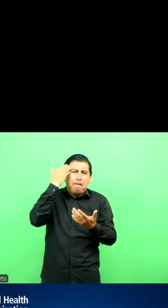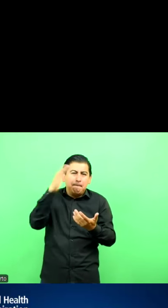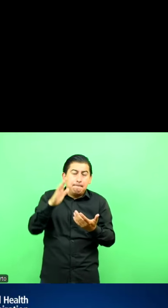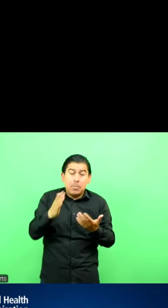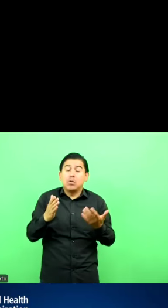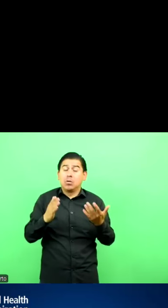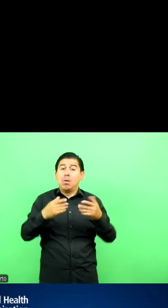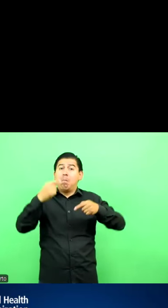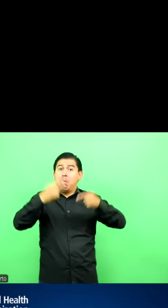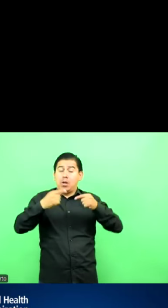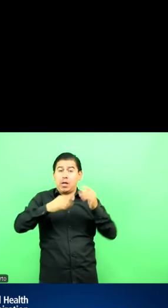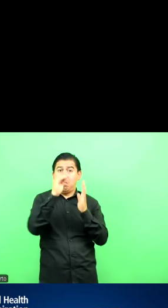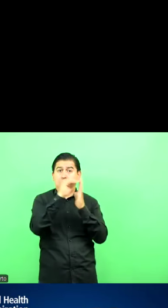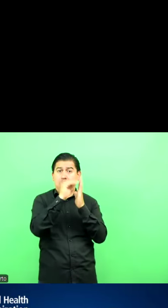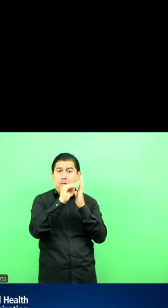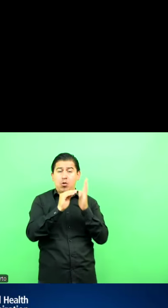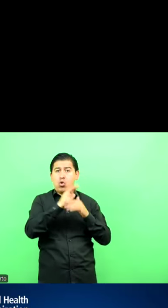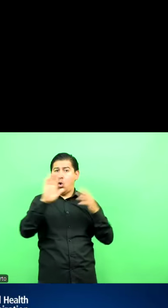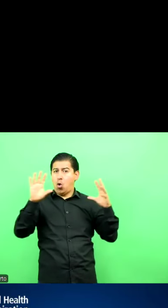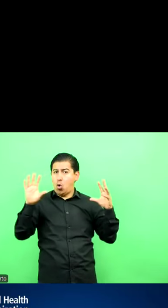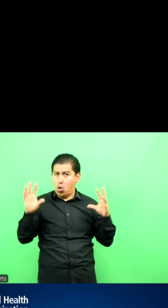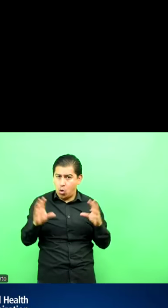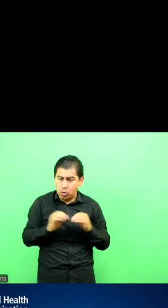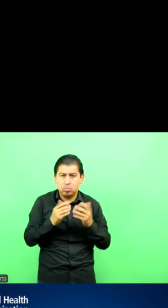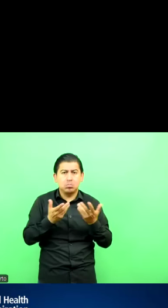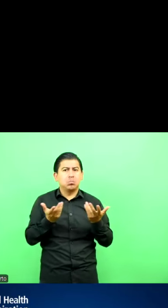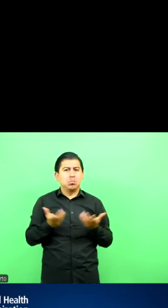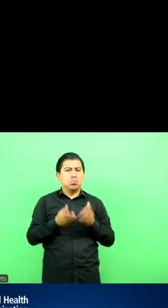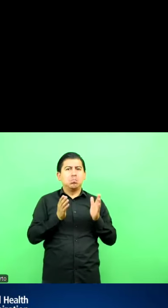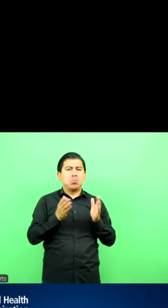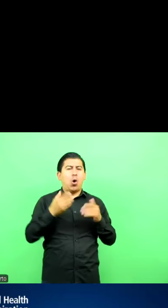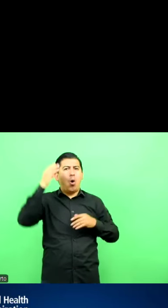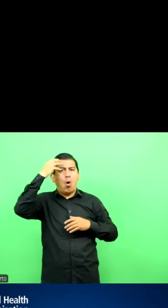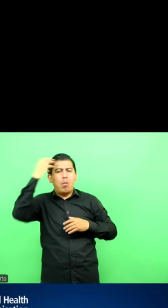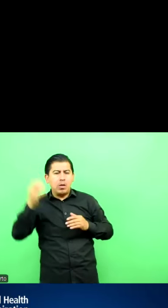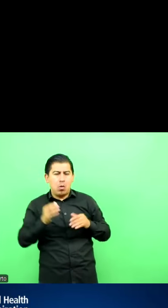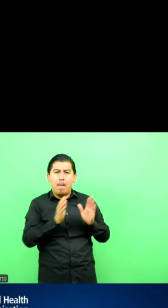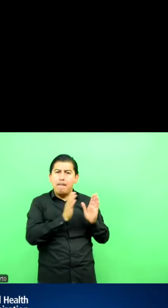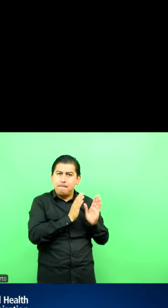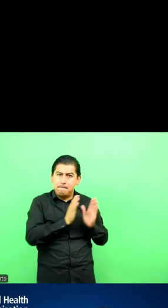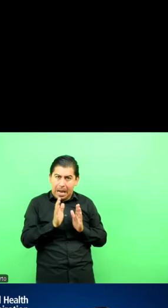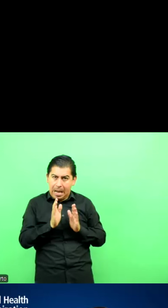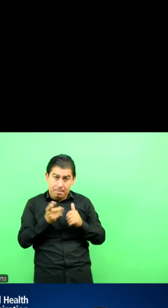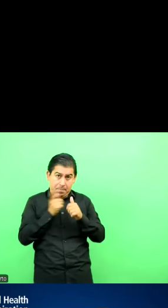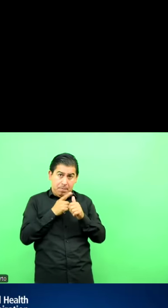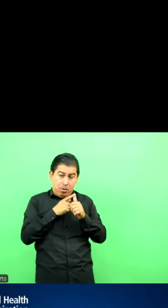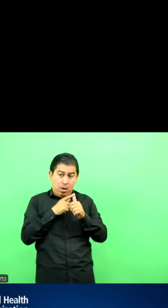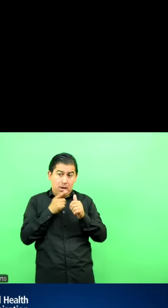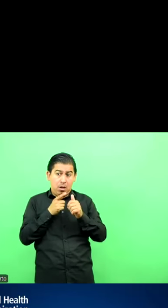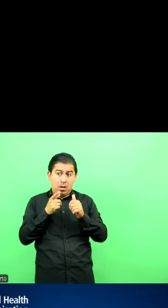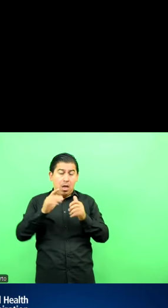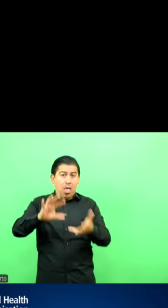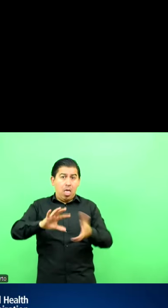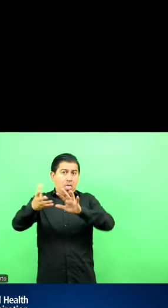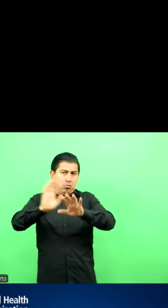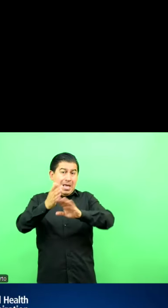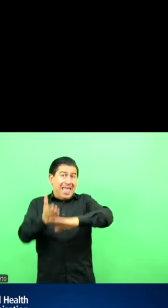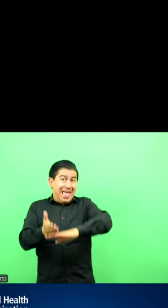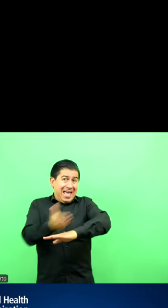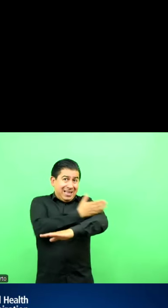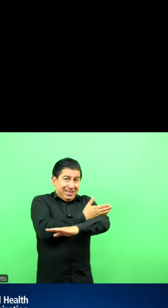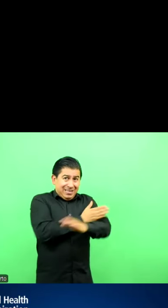risk management. And when I say that, I bring some evidences as well, starting from the data collection, assessment through